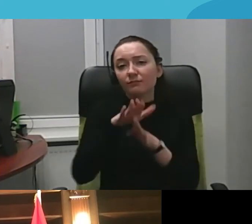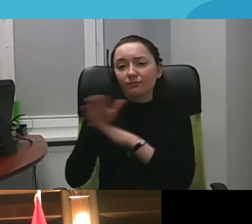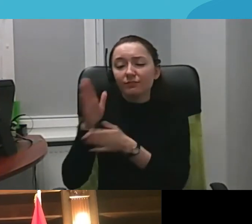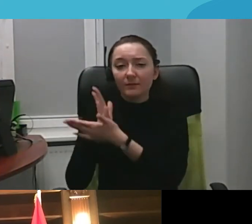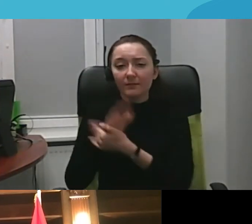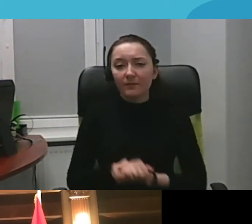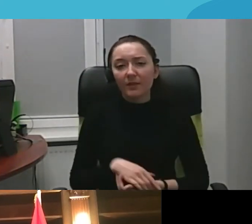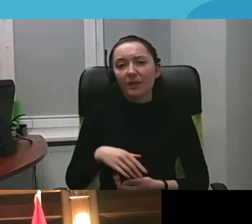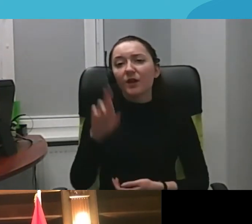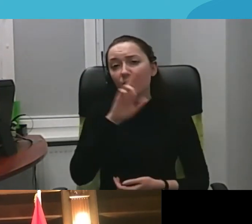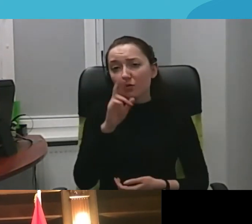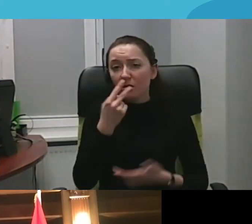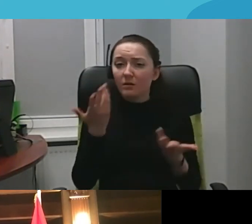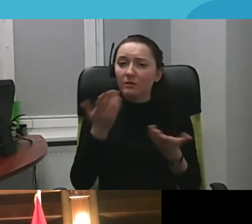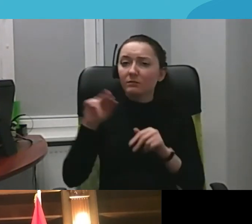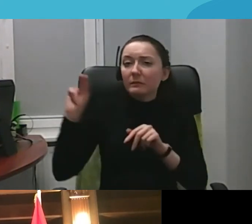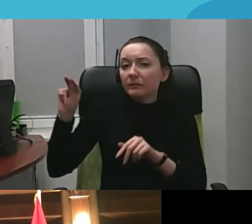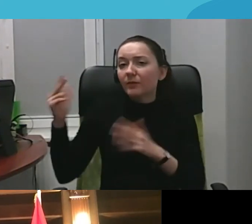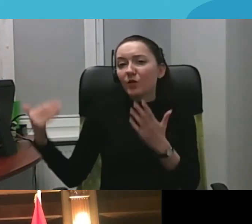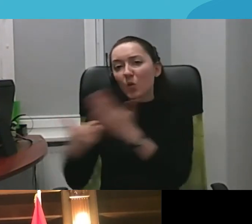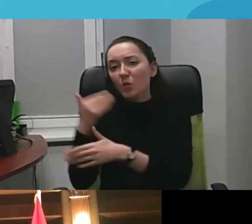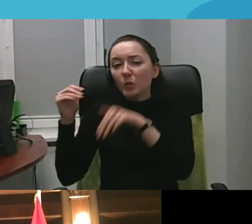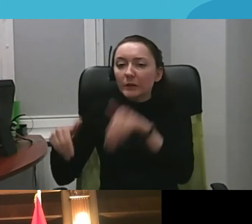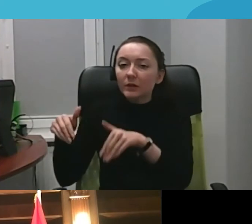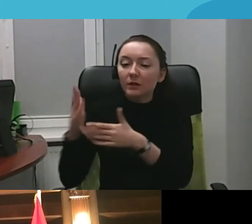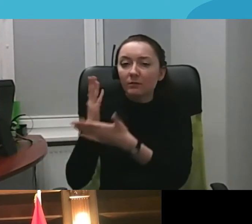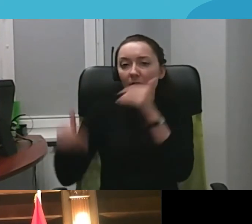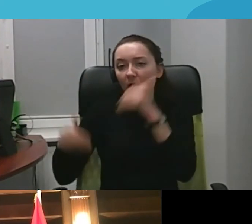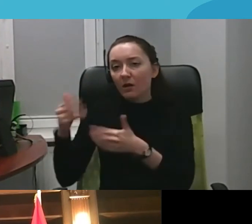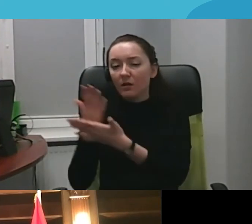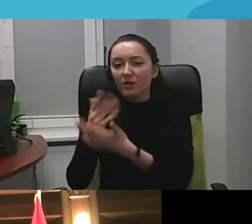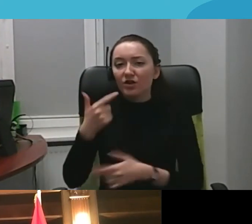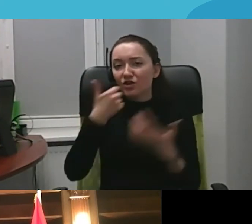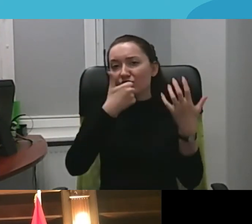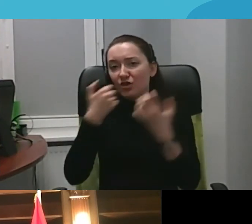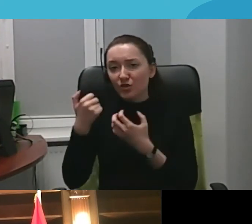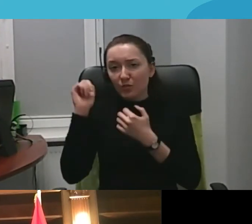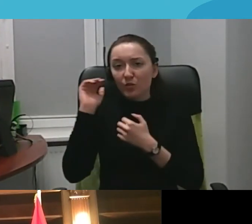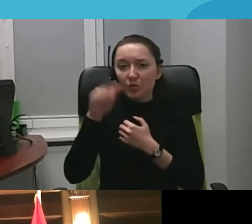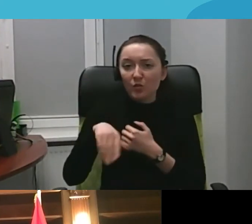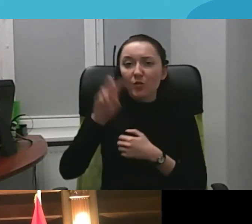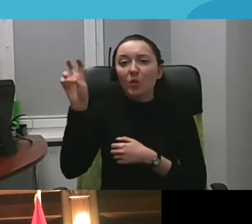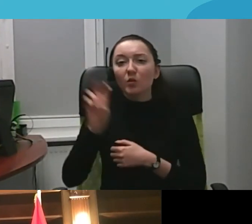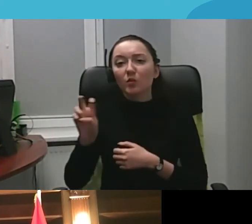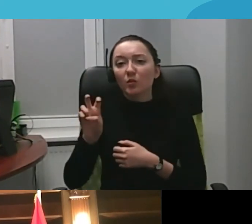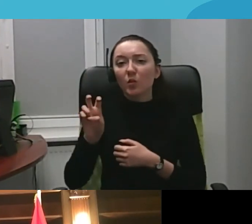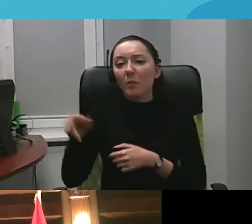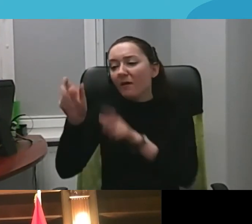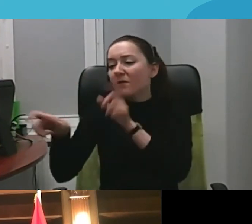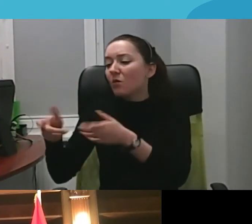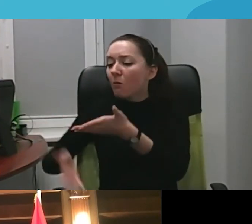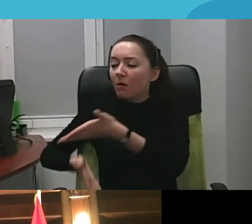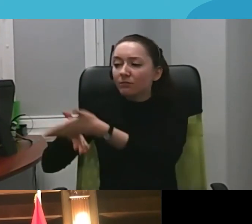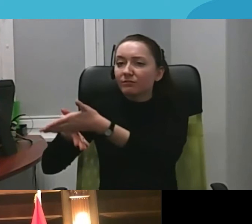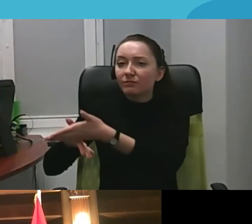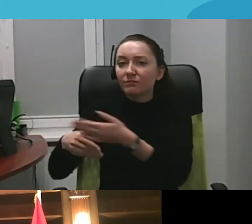new elections under national observation, providing $600,000 in new funding to civil society in Belarus, with a focus on women's leadership